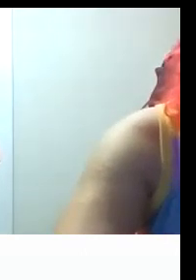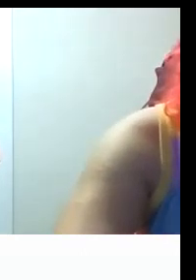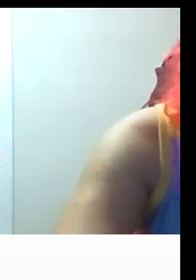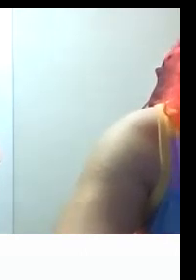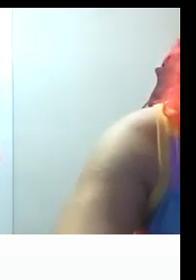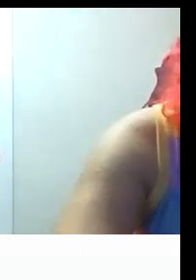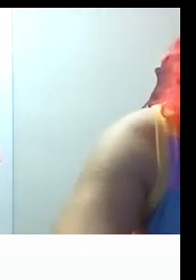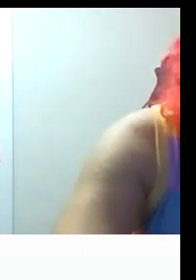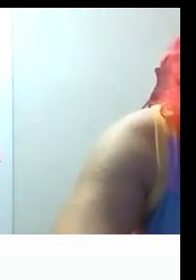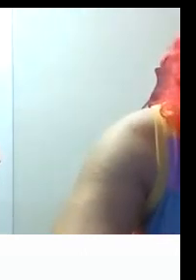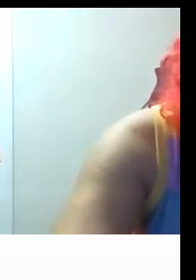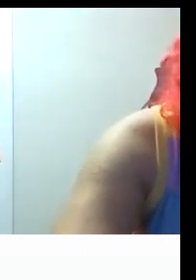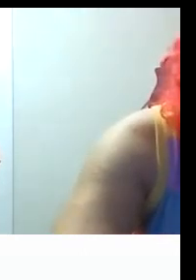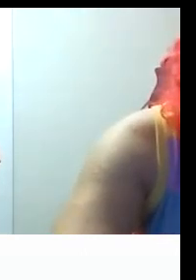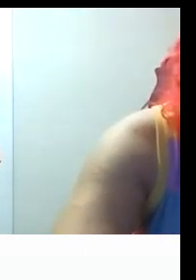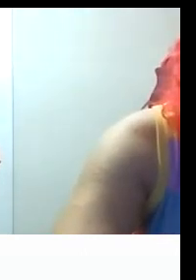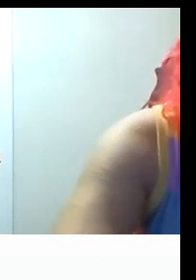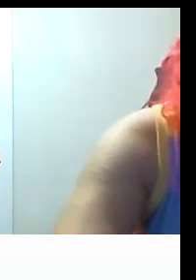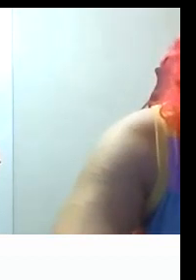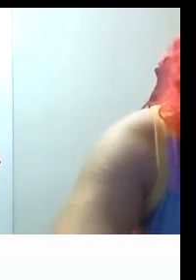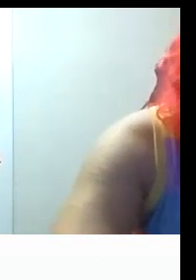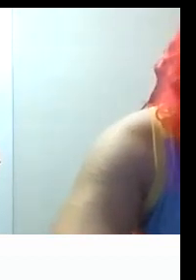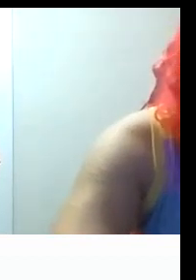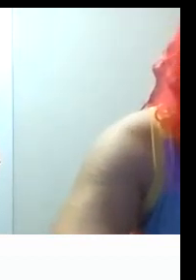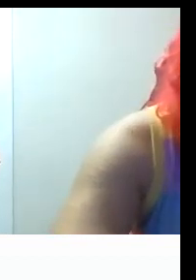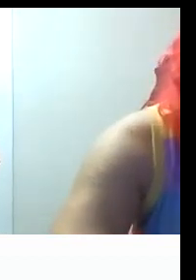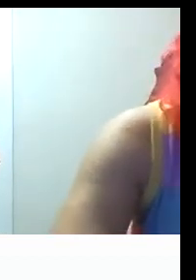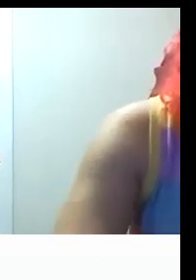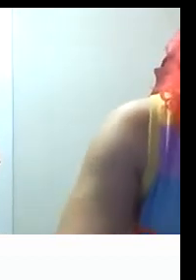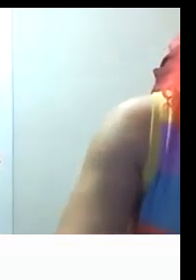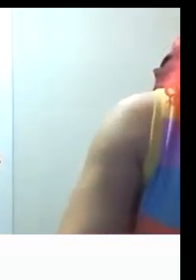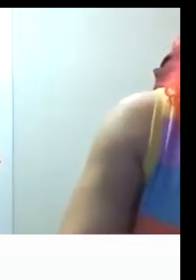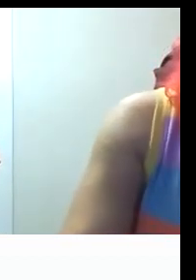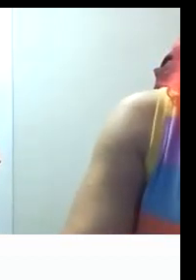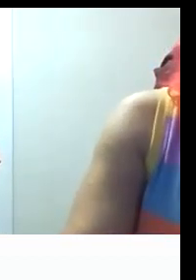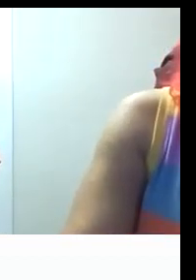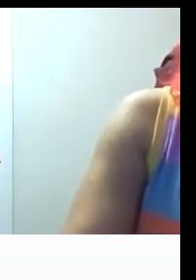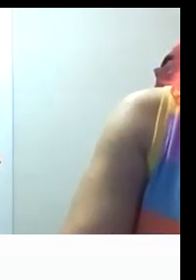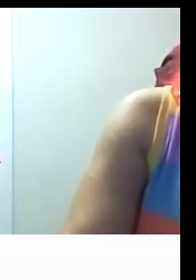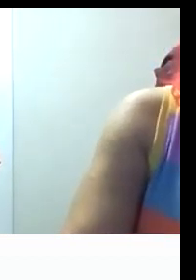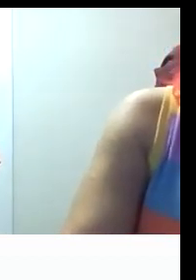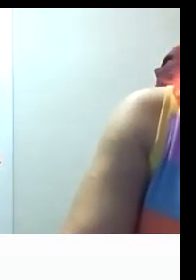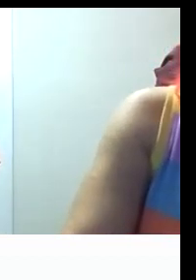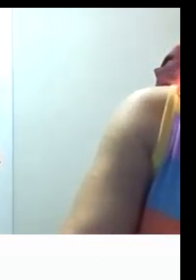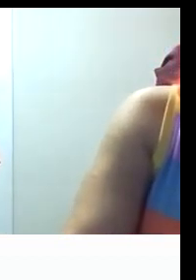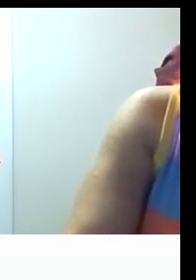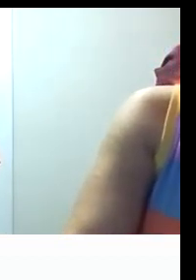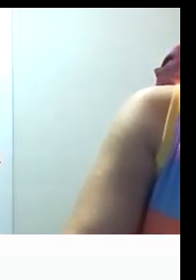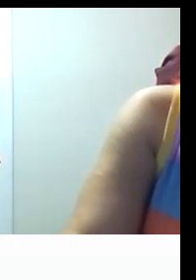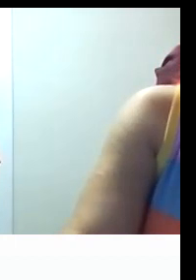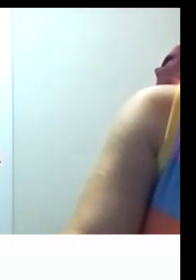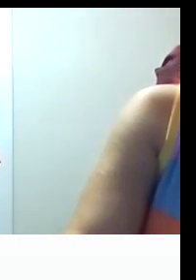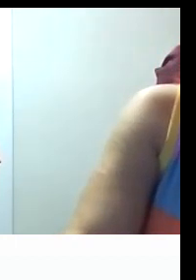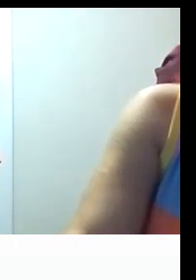And what's education gonna talk about? Is that like high school education, college education, or just in